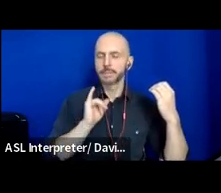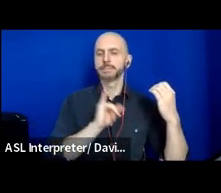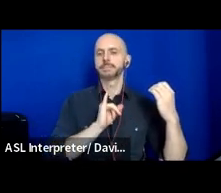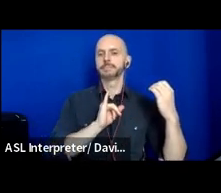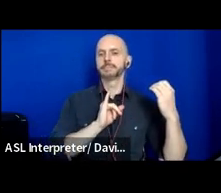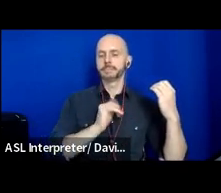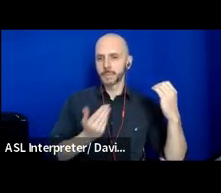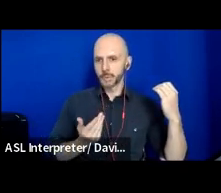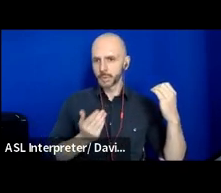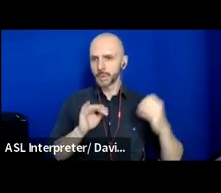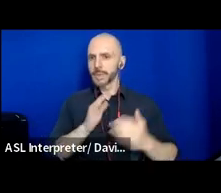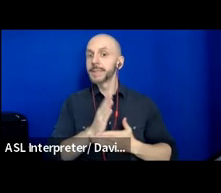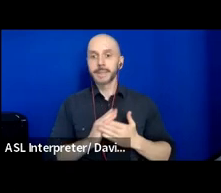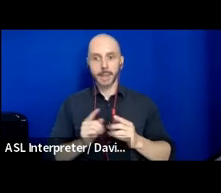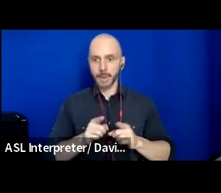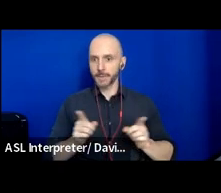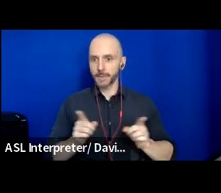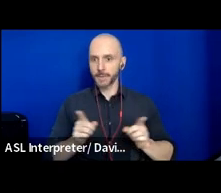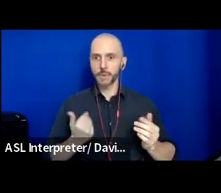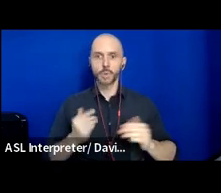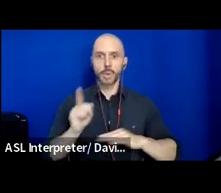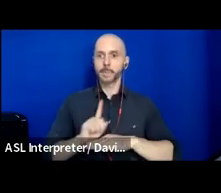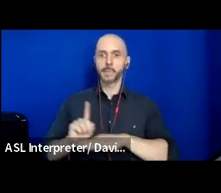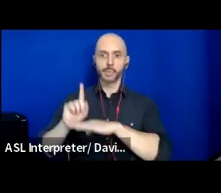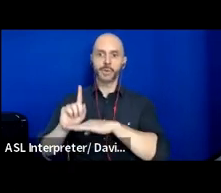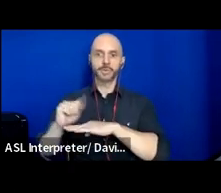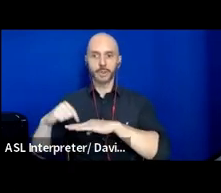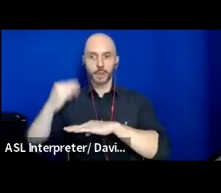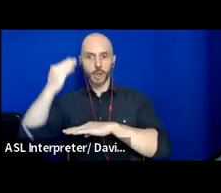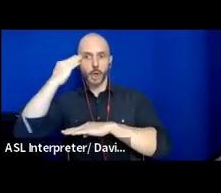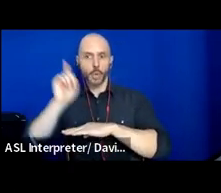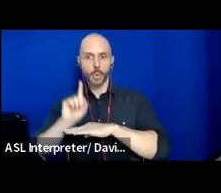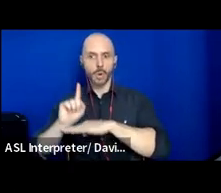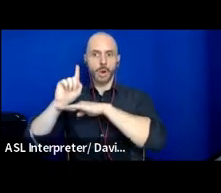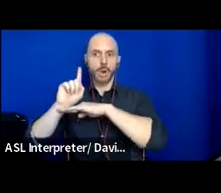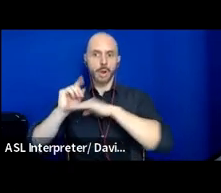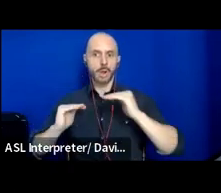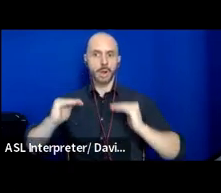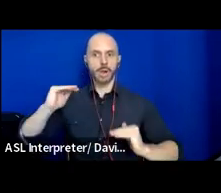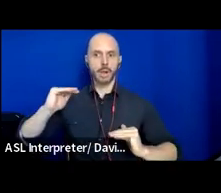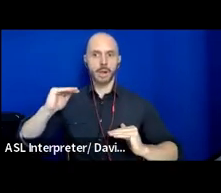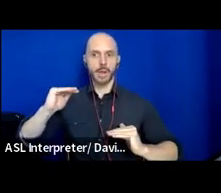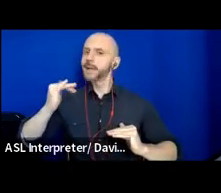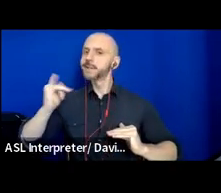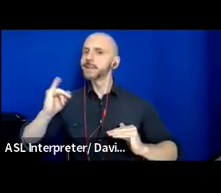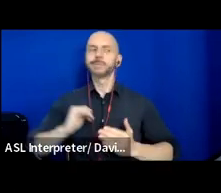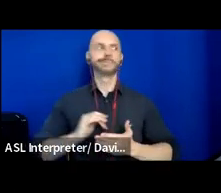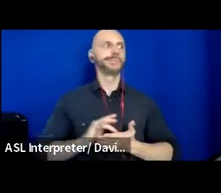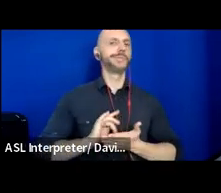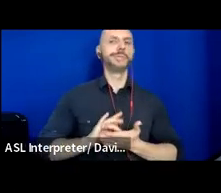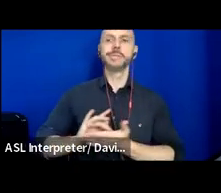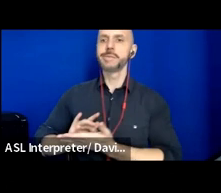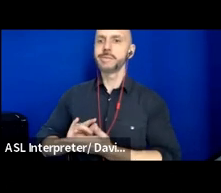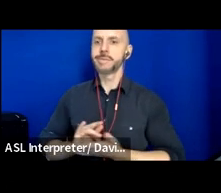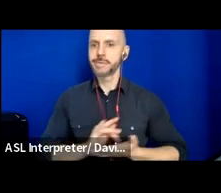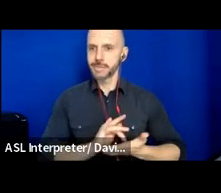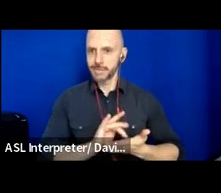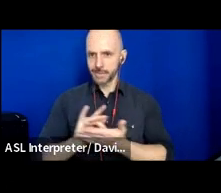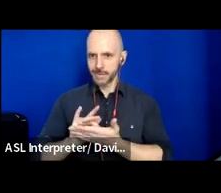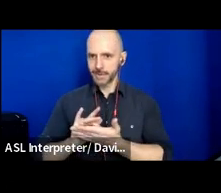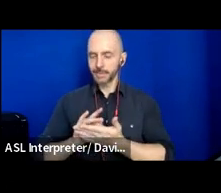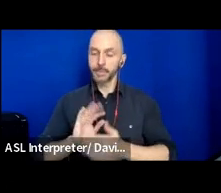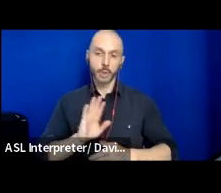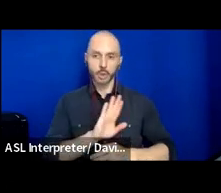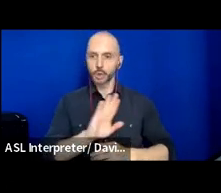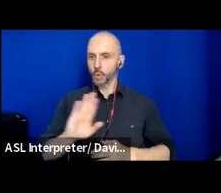still leveraging our privileges in ways that are oppressive to others, partly because of maybe the values and the belief systems that we might have. And that moves to